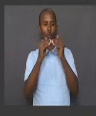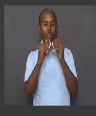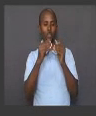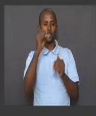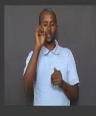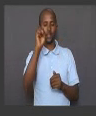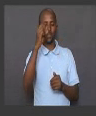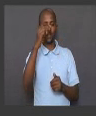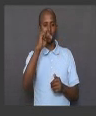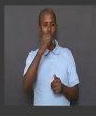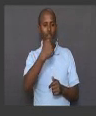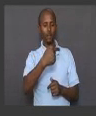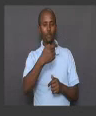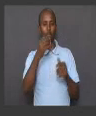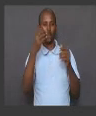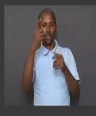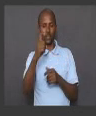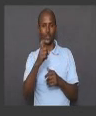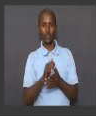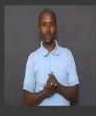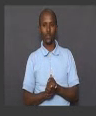equals Signum x.